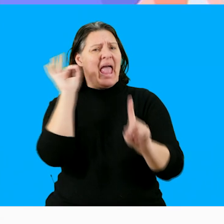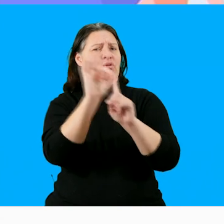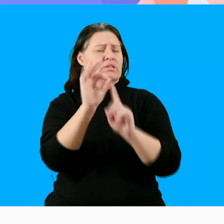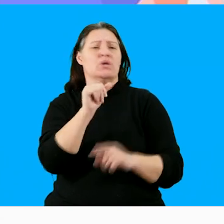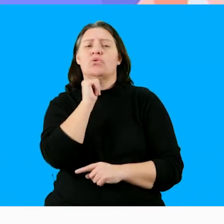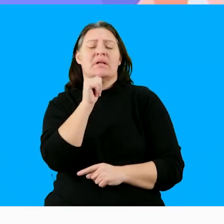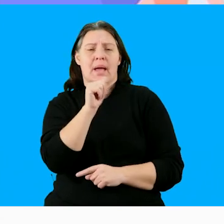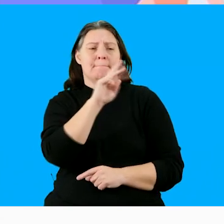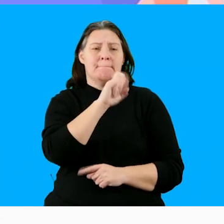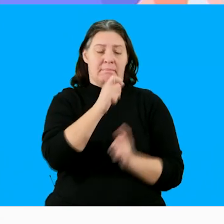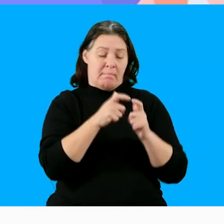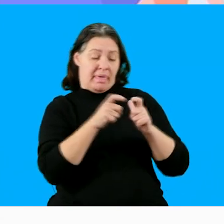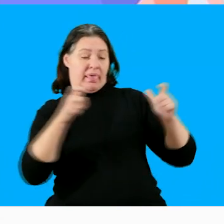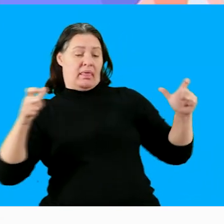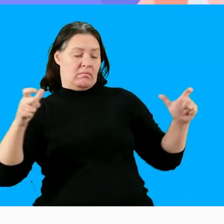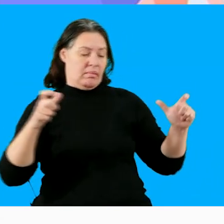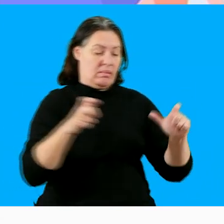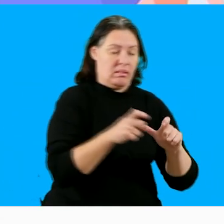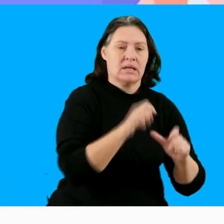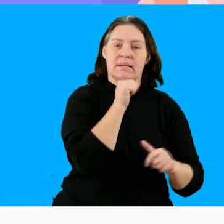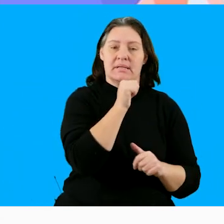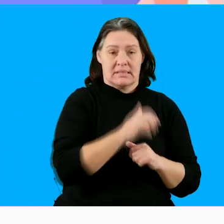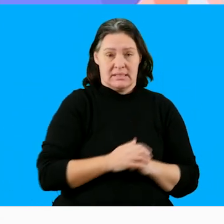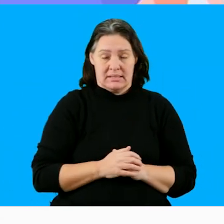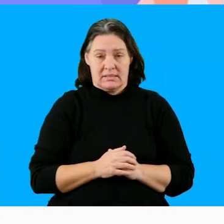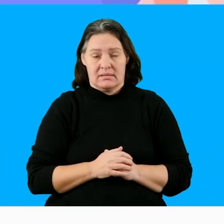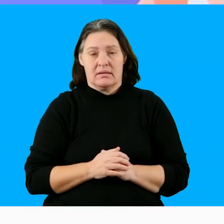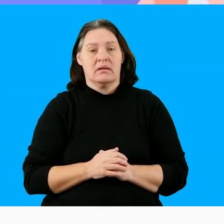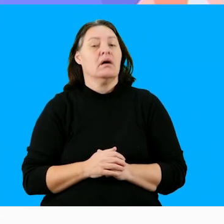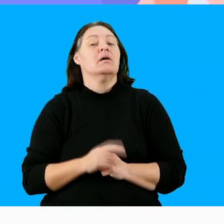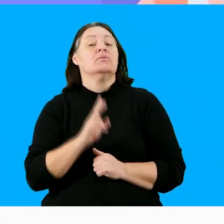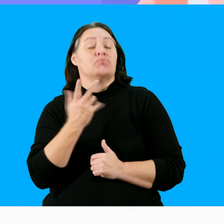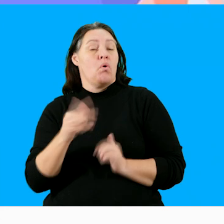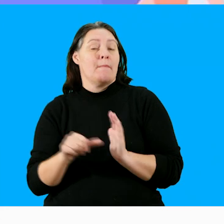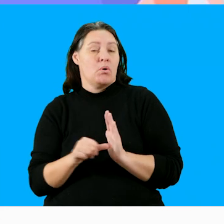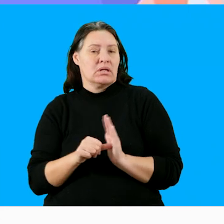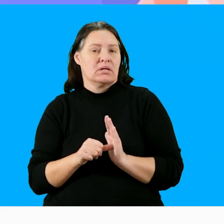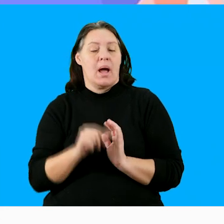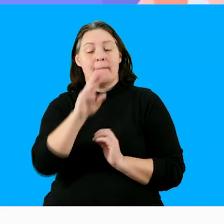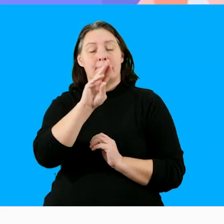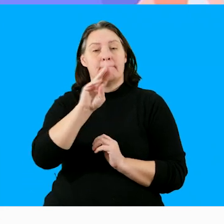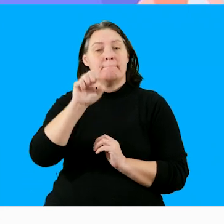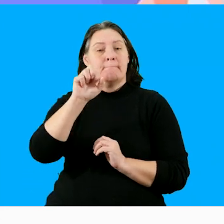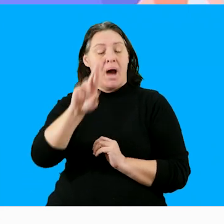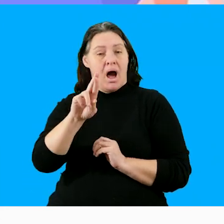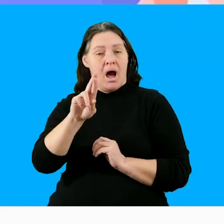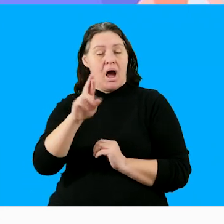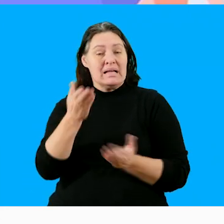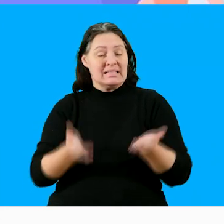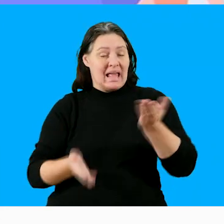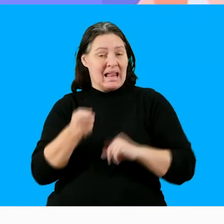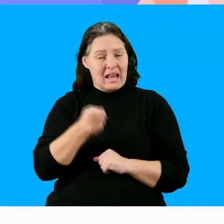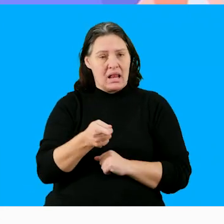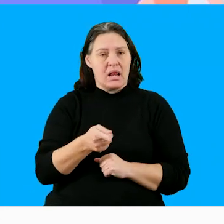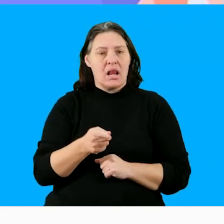accurate even when maps are enlarged or reduced. Also important is that only the bar scale will still represent the